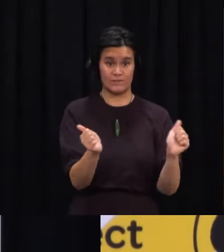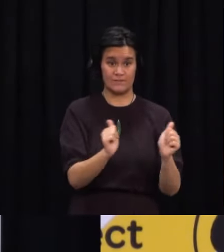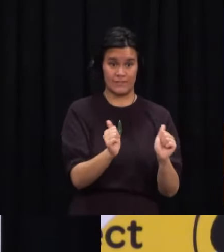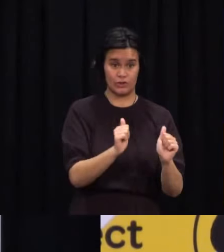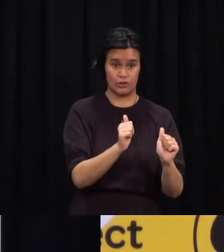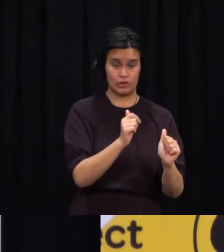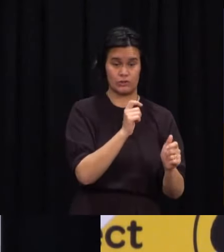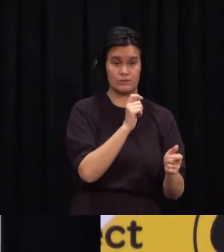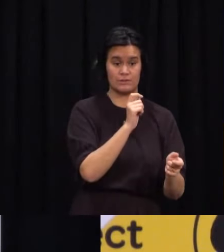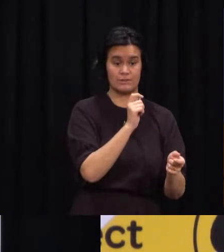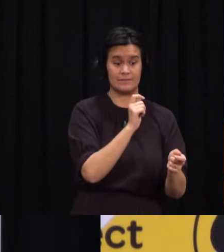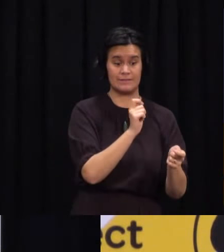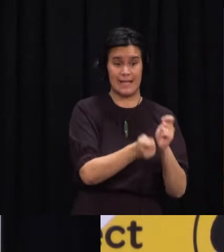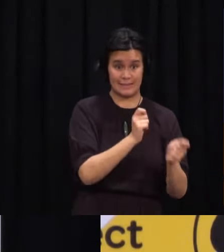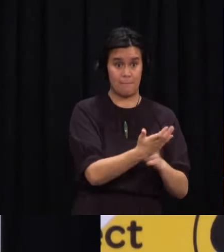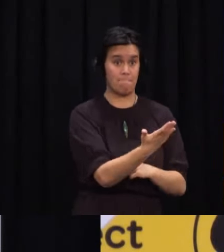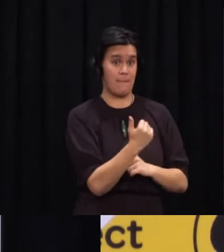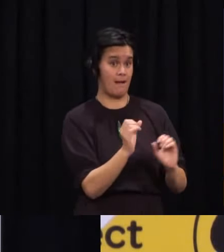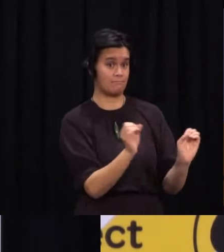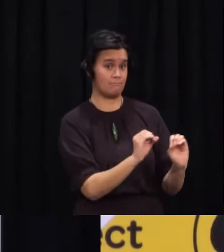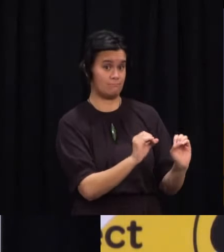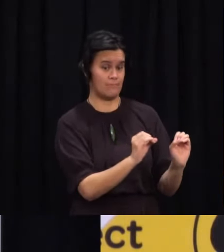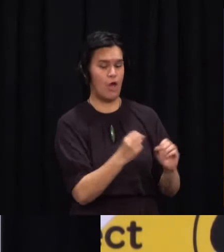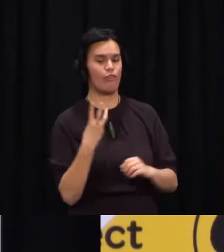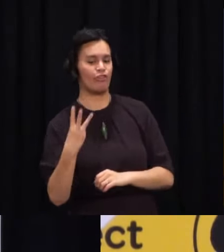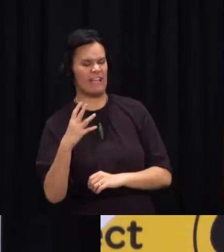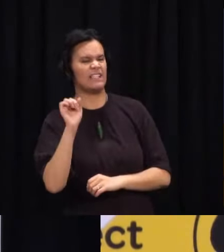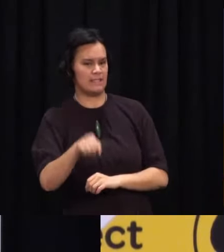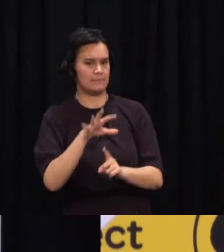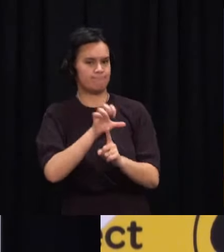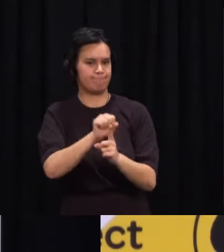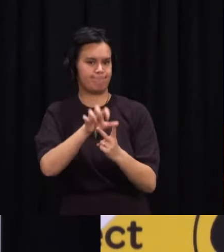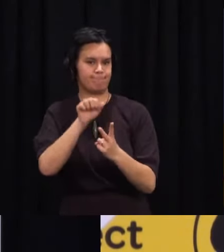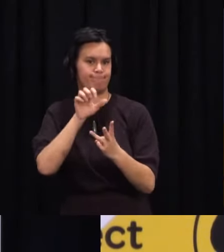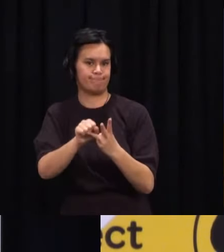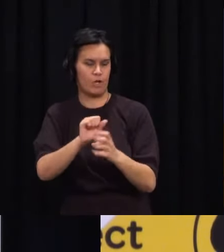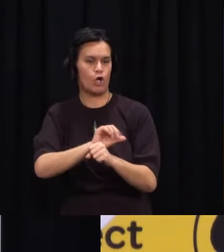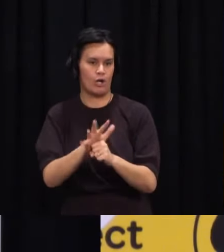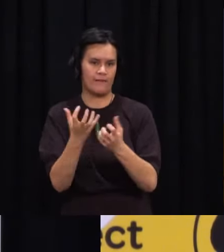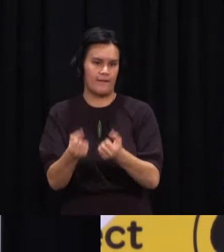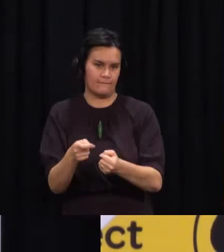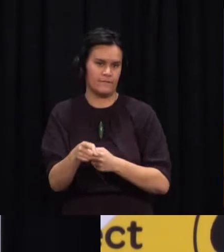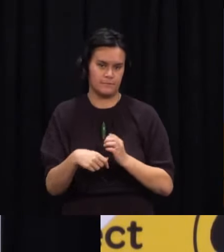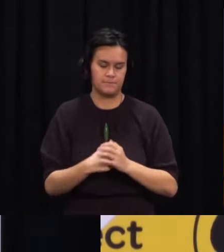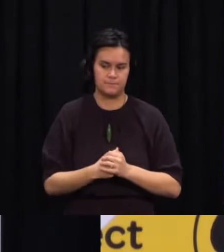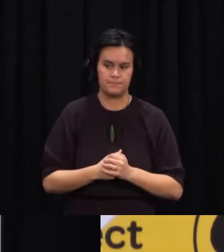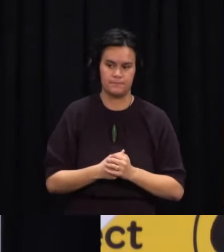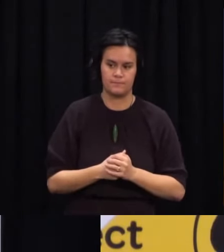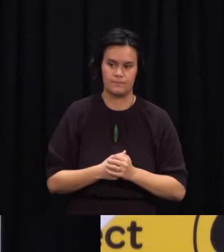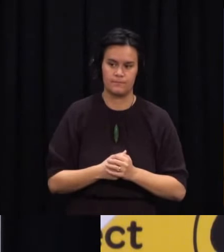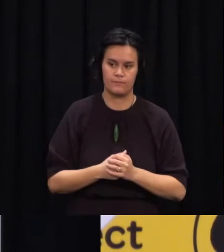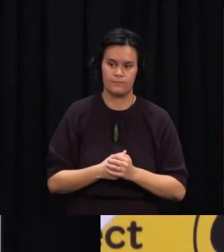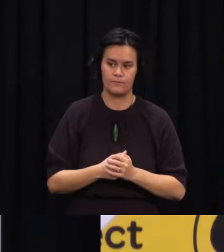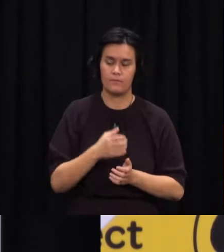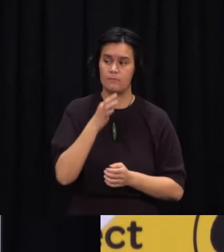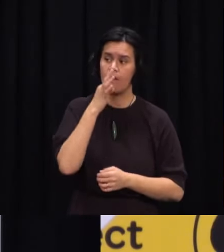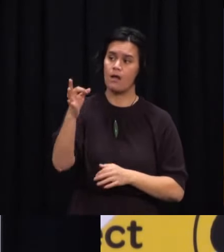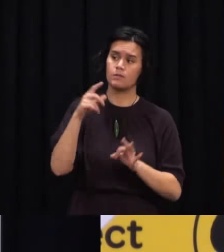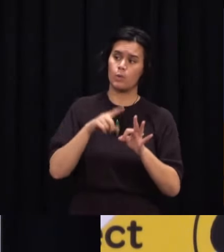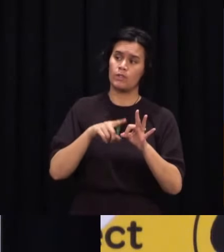positive tests, but the others have returned negative tests. Yeah, and so now sweeping through the community. Yep. In level 3 in Auckland, you